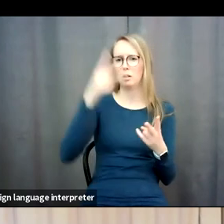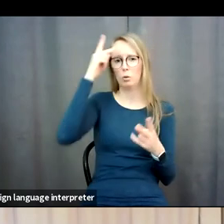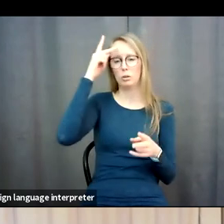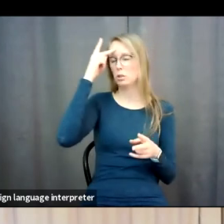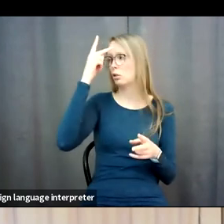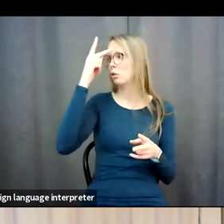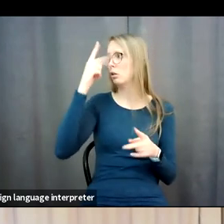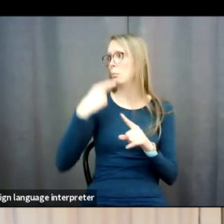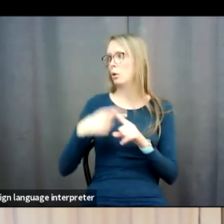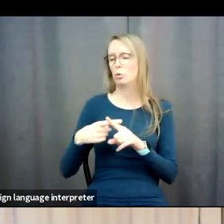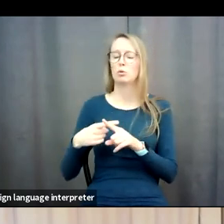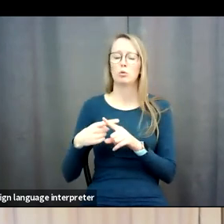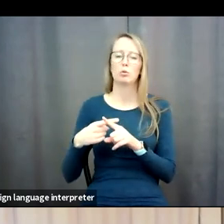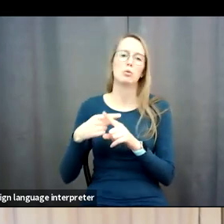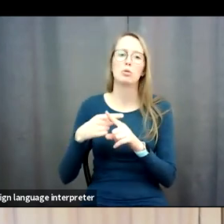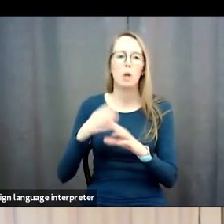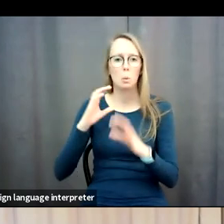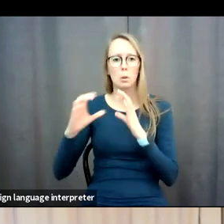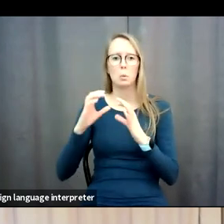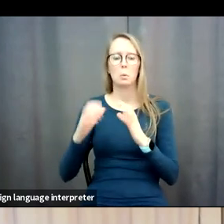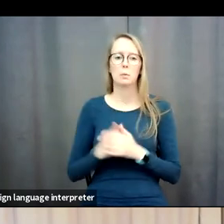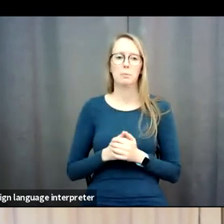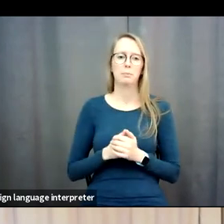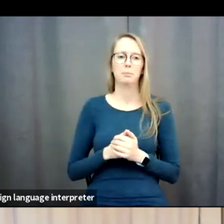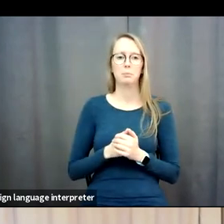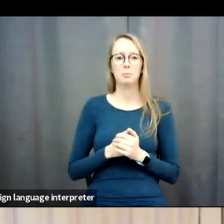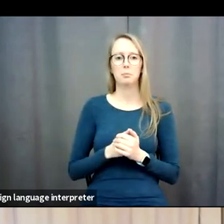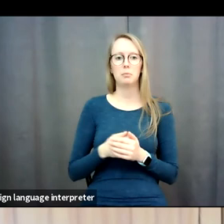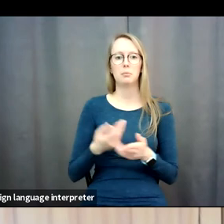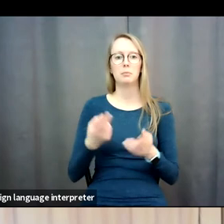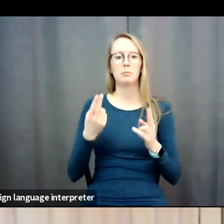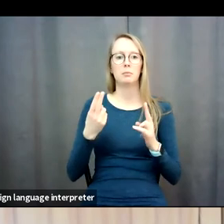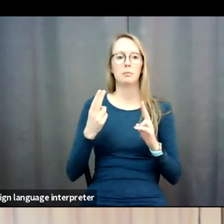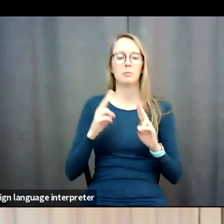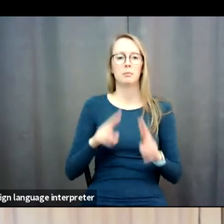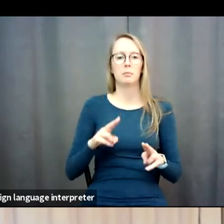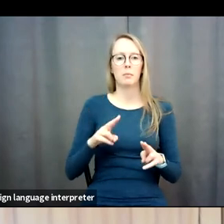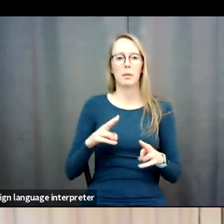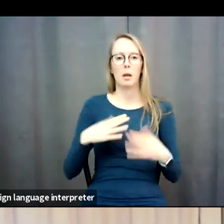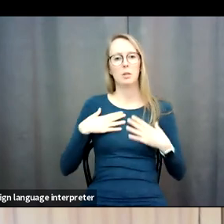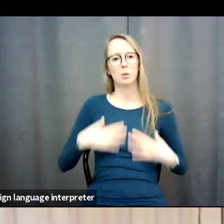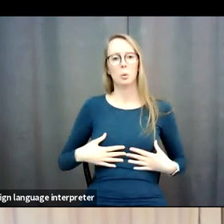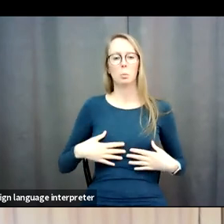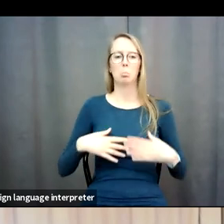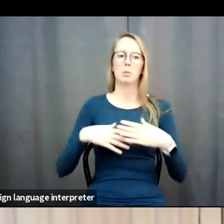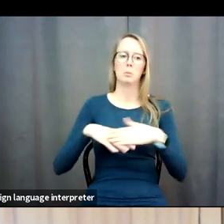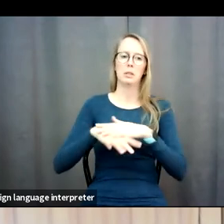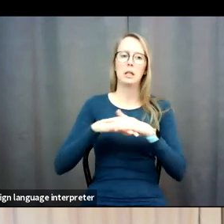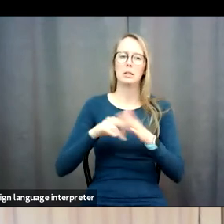Partners' contribution to language development in a bodily tactile modality. And that also